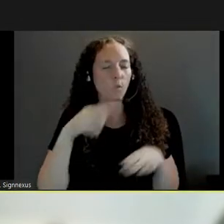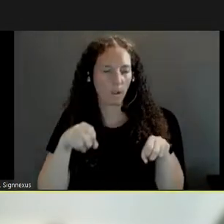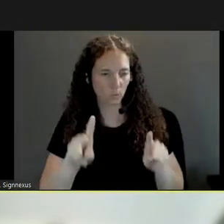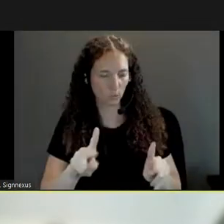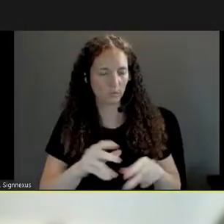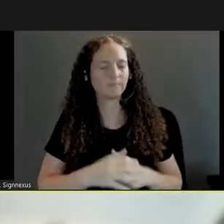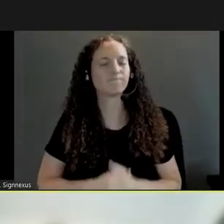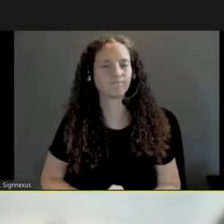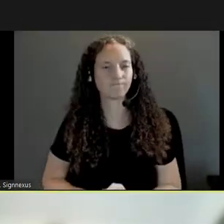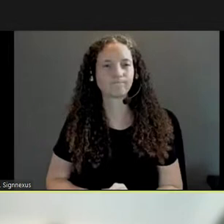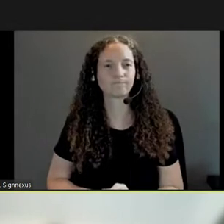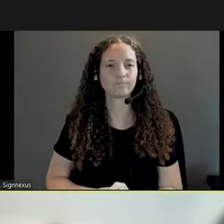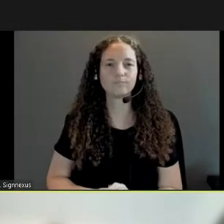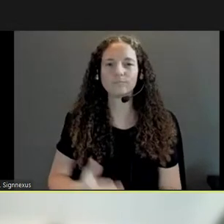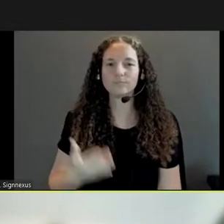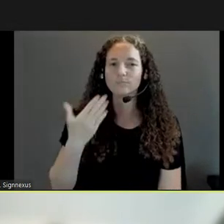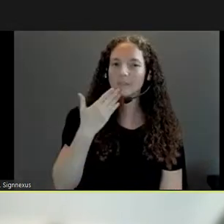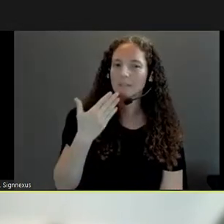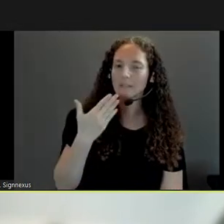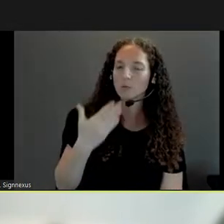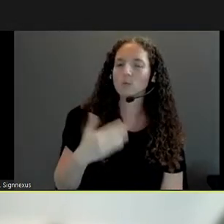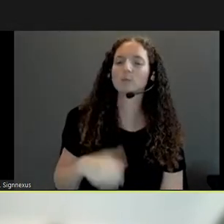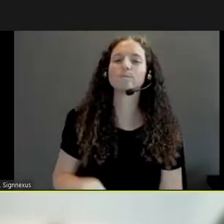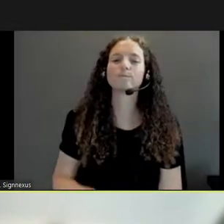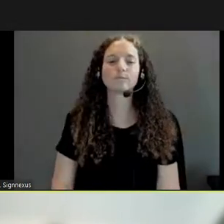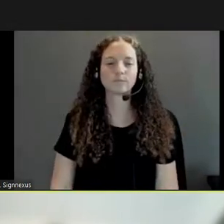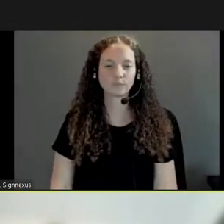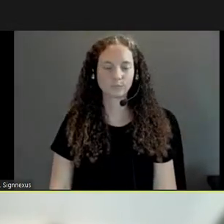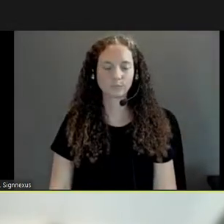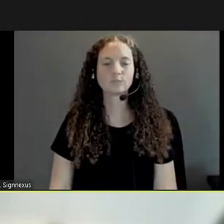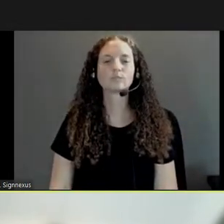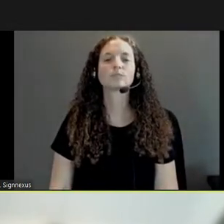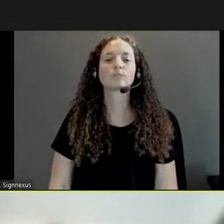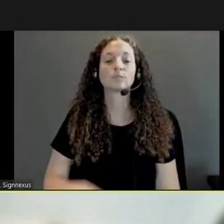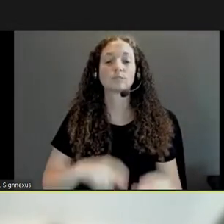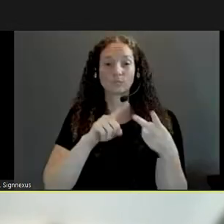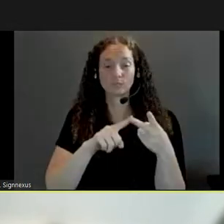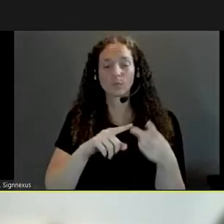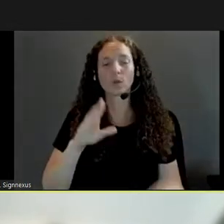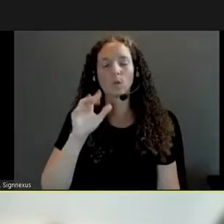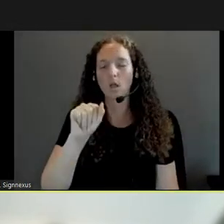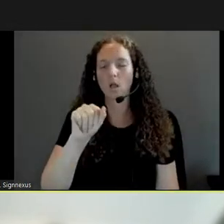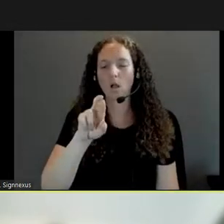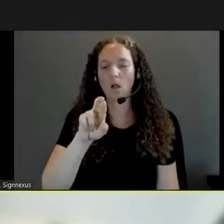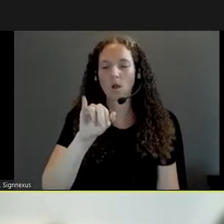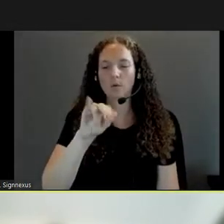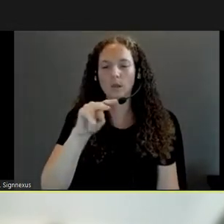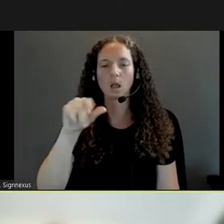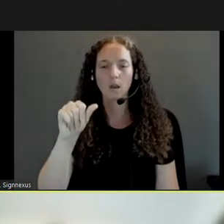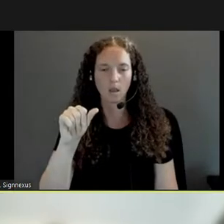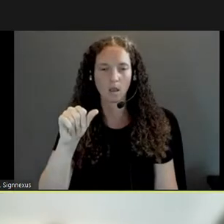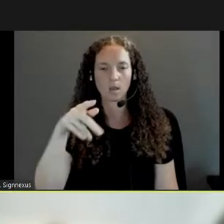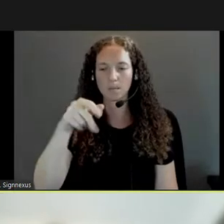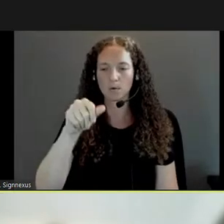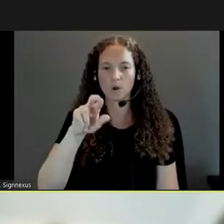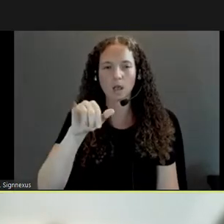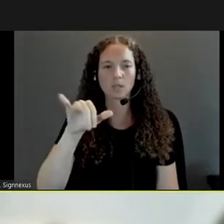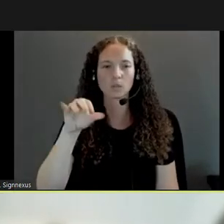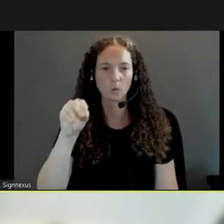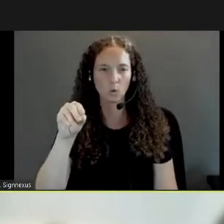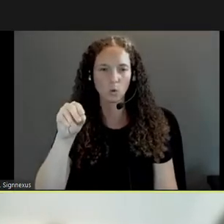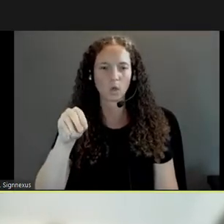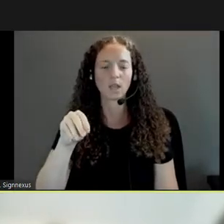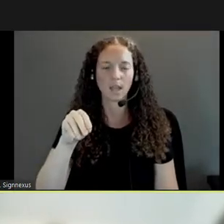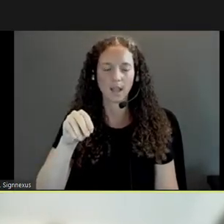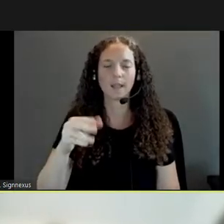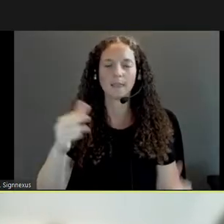Thank you, Assemblymember. So next, we're going to have Ariana Parasco, followed by Jean Tien. And also, if I mispronounce